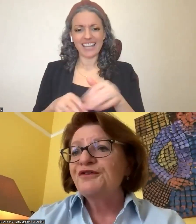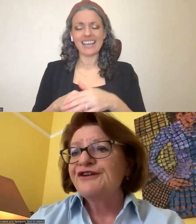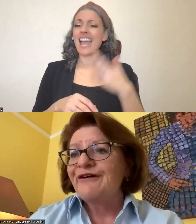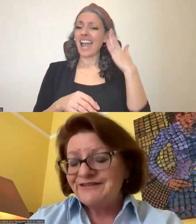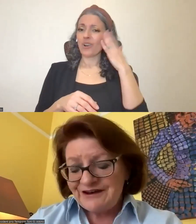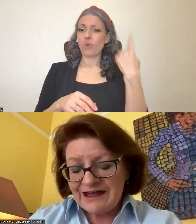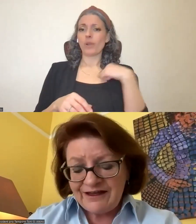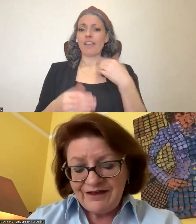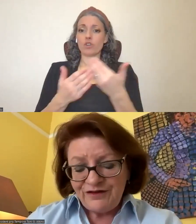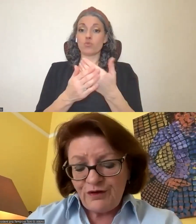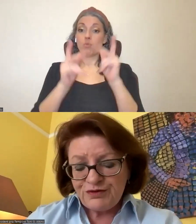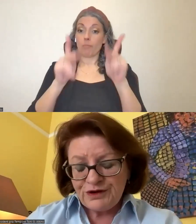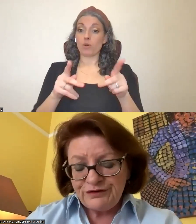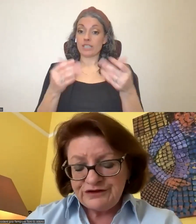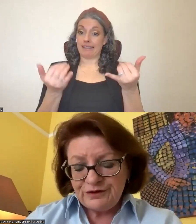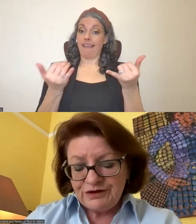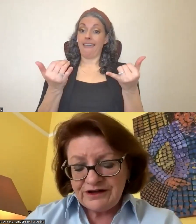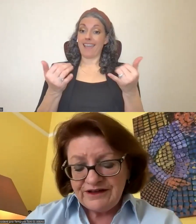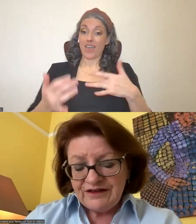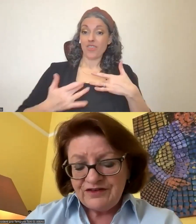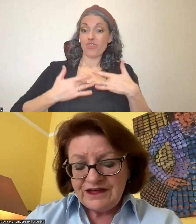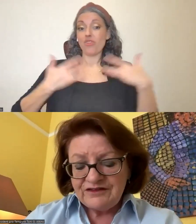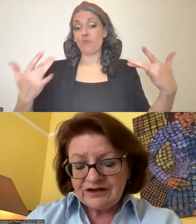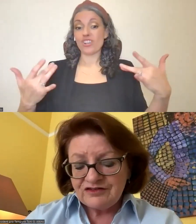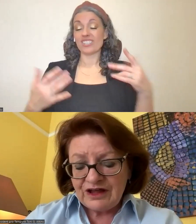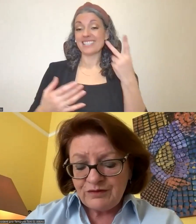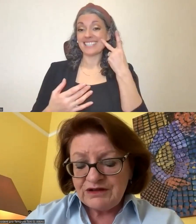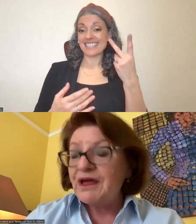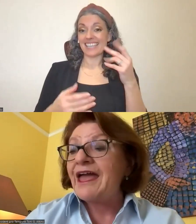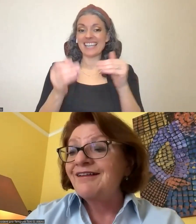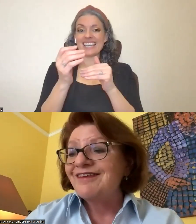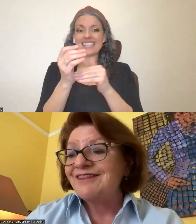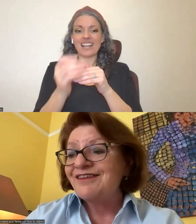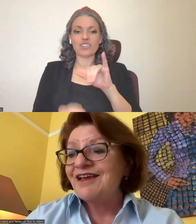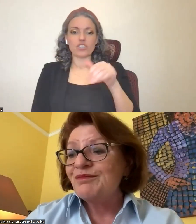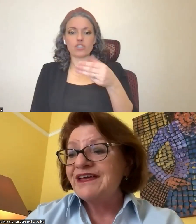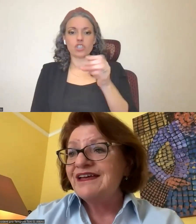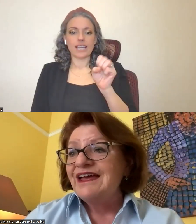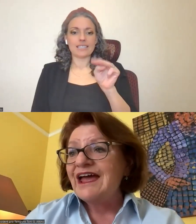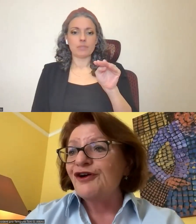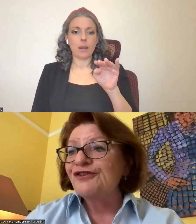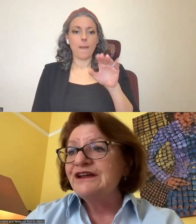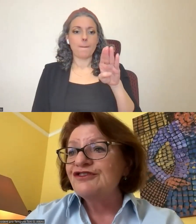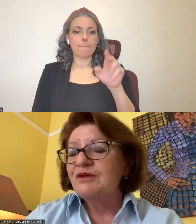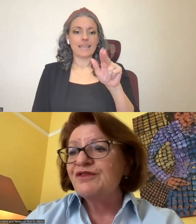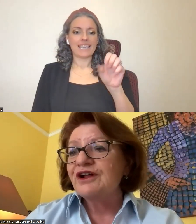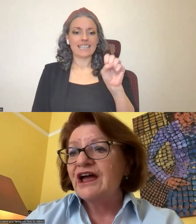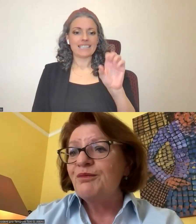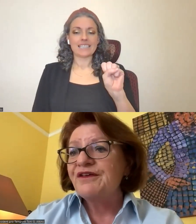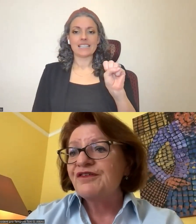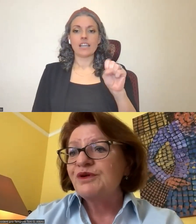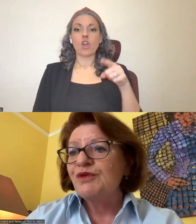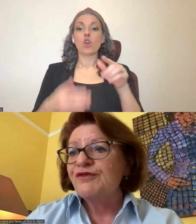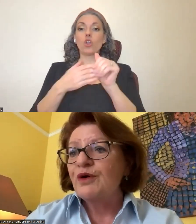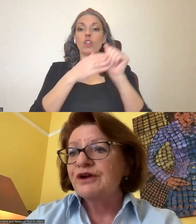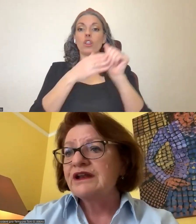new person on today. So thrilled to see Dr. Jasmeet Baines in the Assembly, and her leadership is going to help